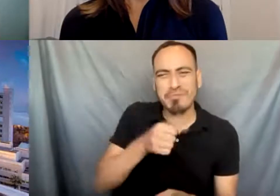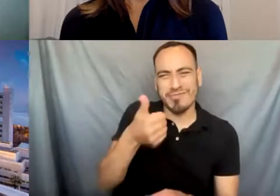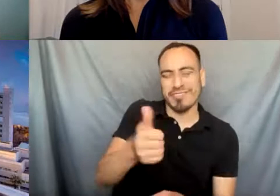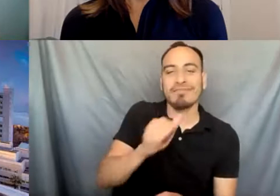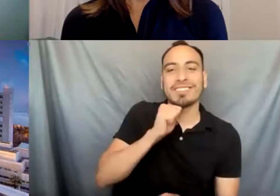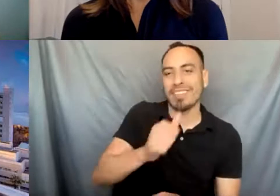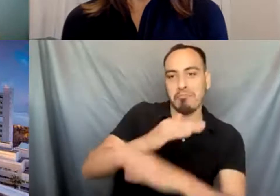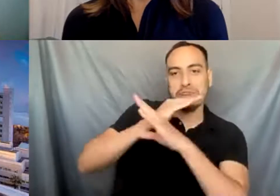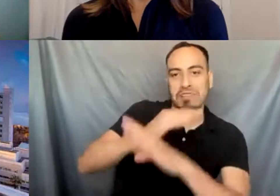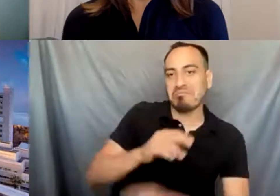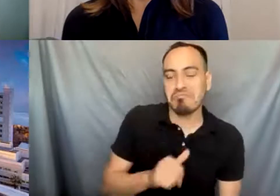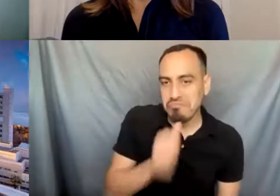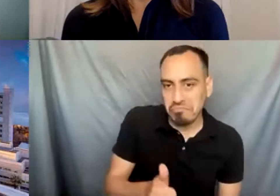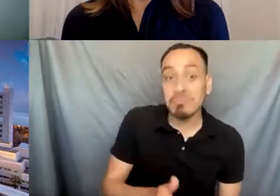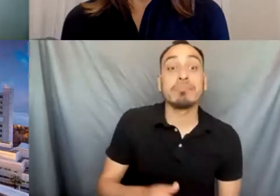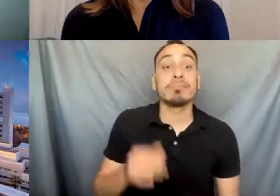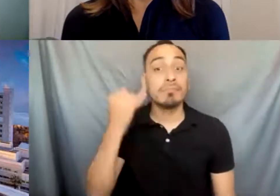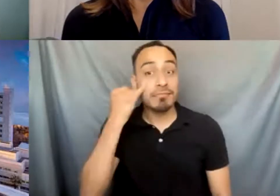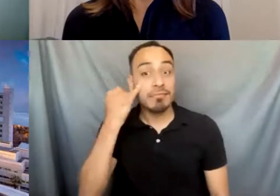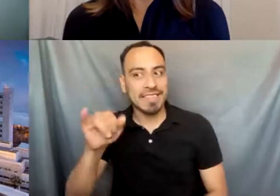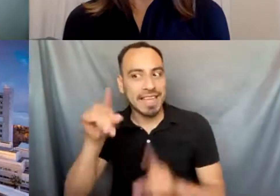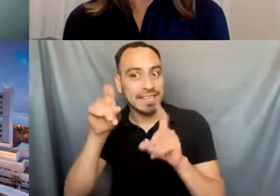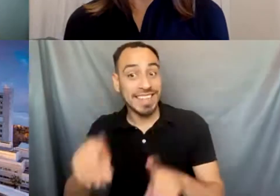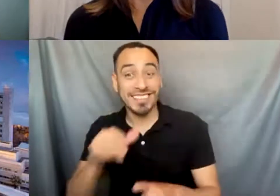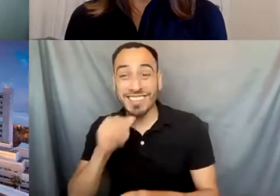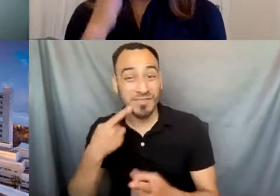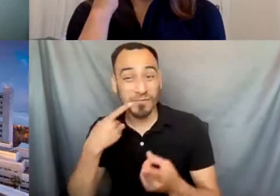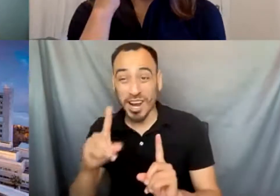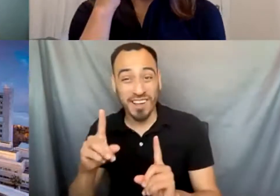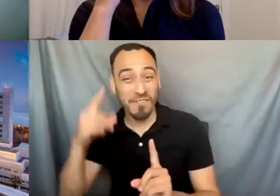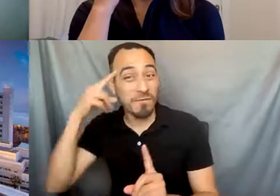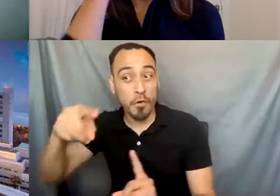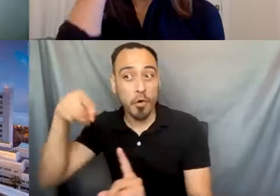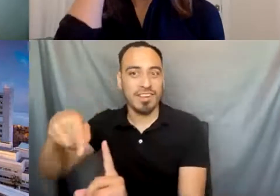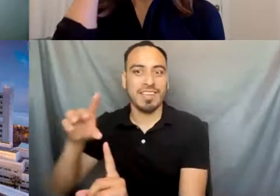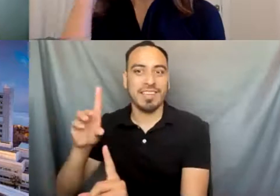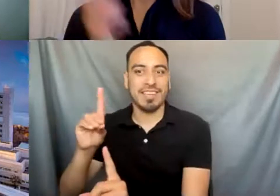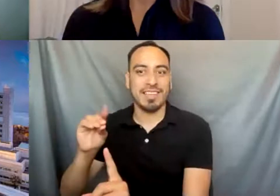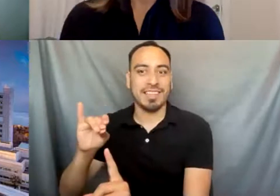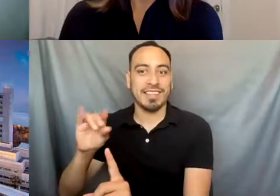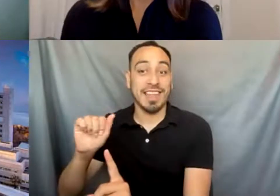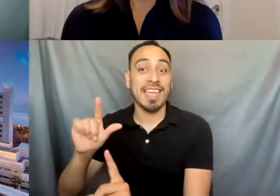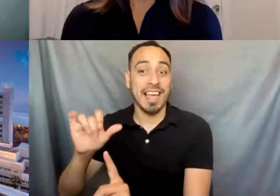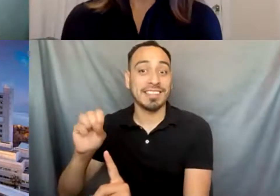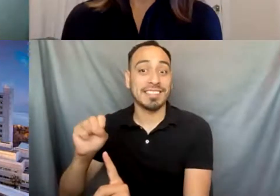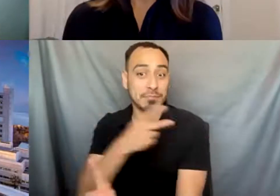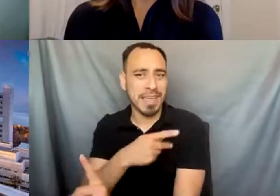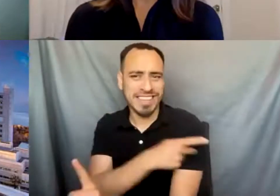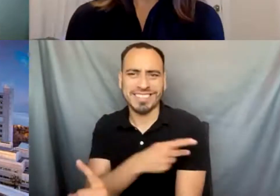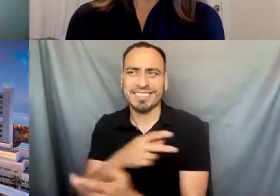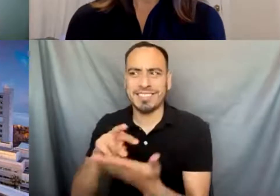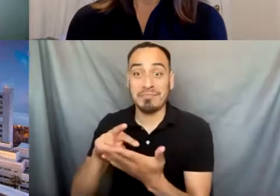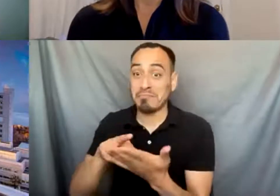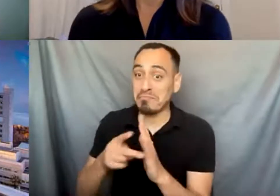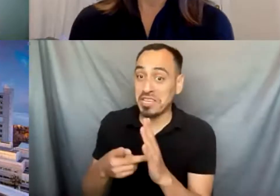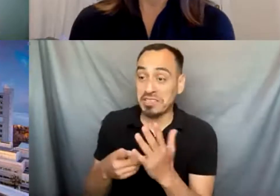test doesn't work very well in dialysis patients, it may well be because those dialysis patients, based